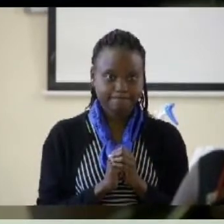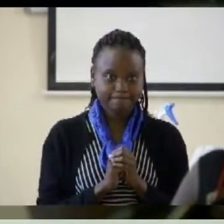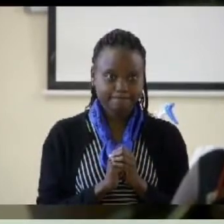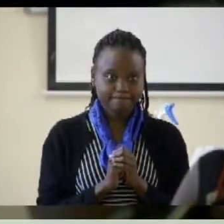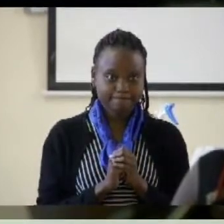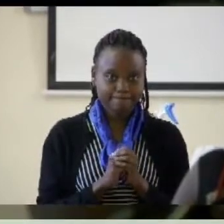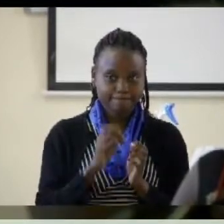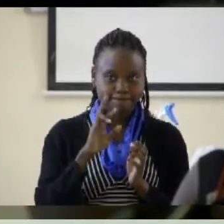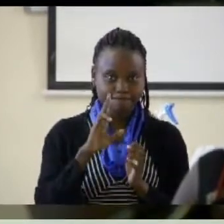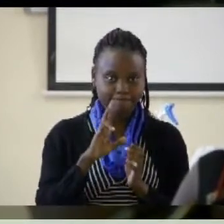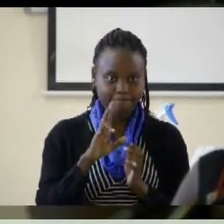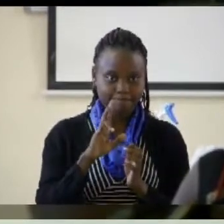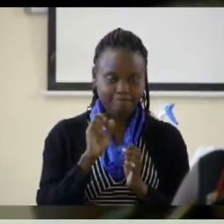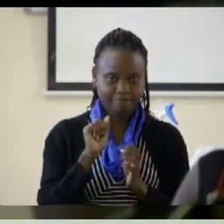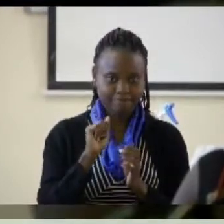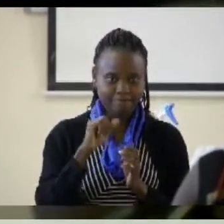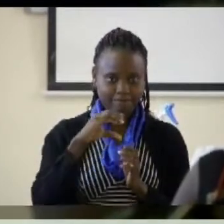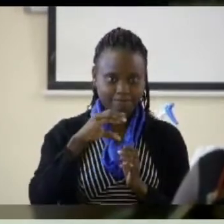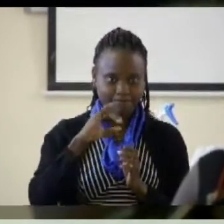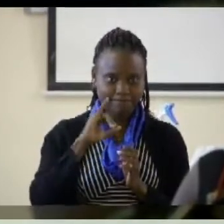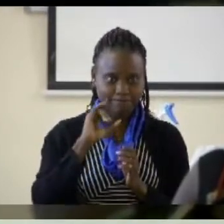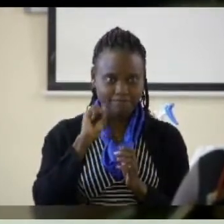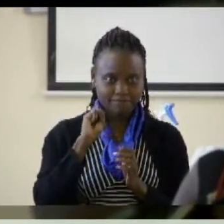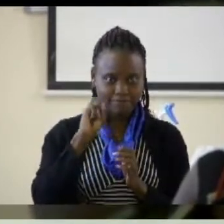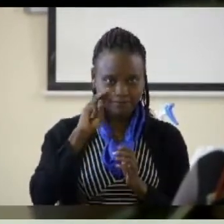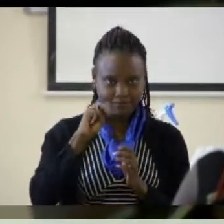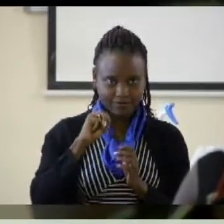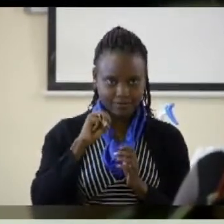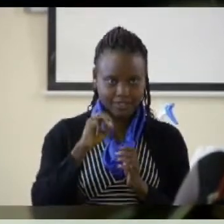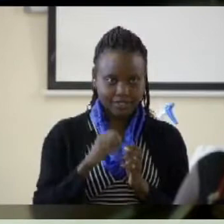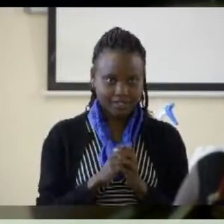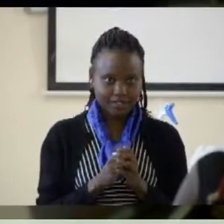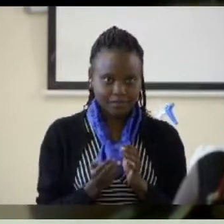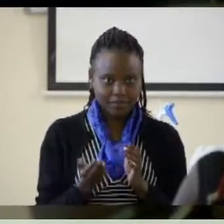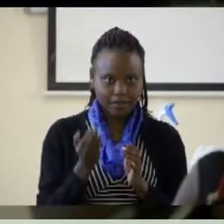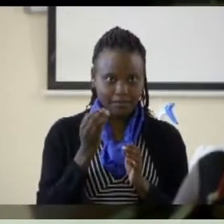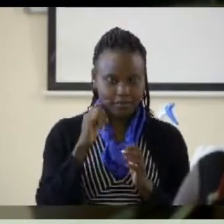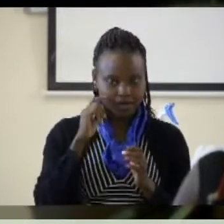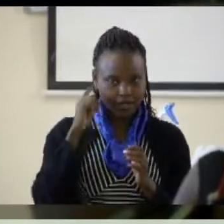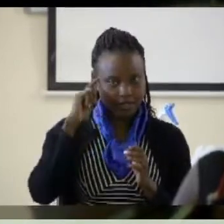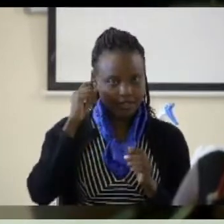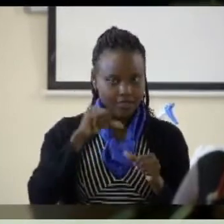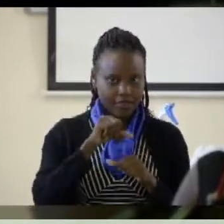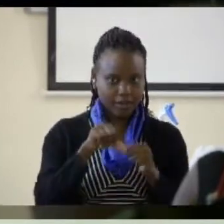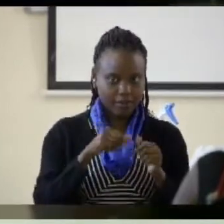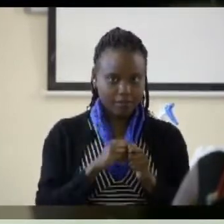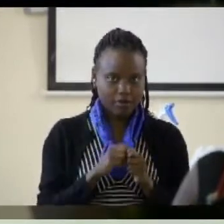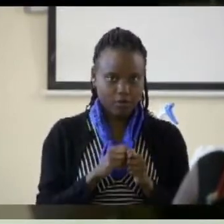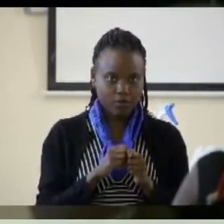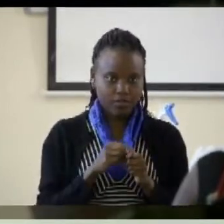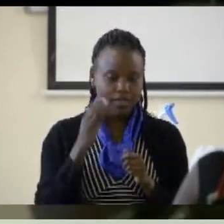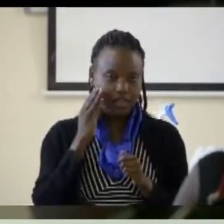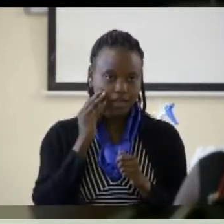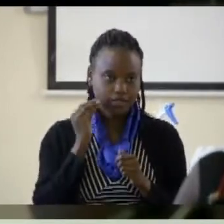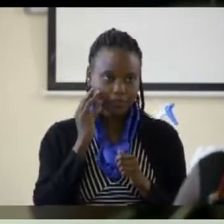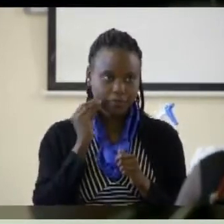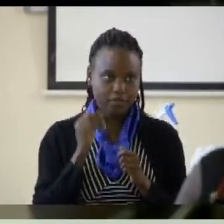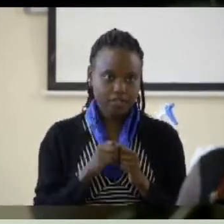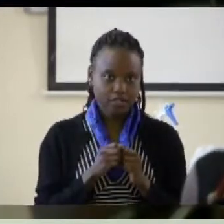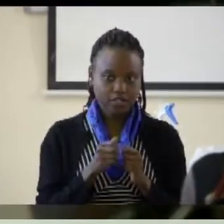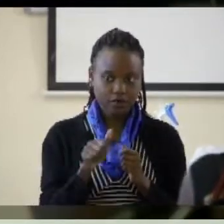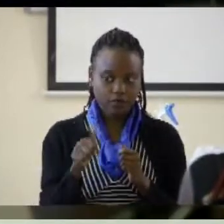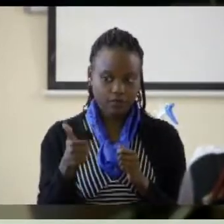racism comes in. That's what I'm saying. So in essence, let us always think about what are the experiences of